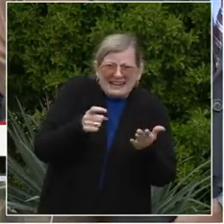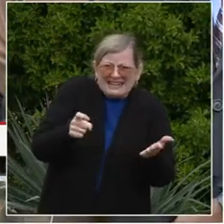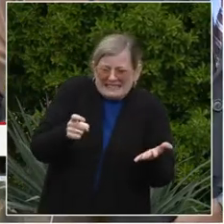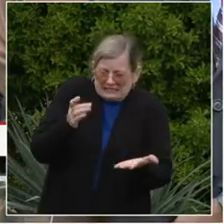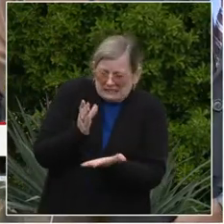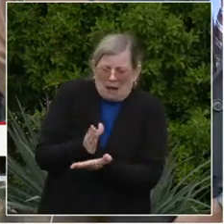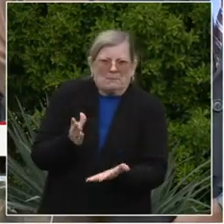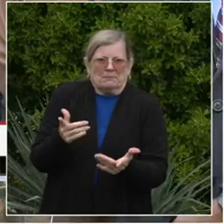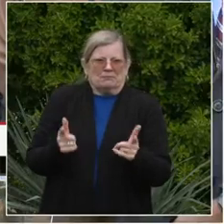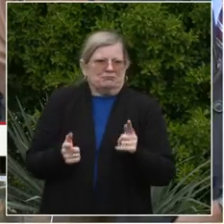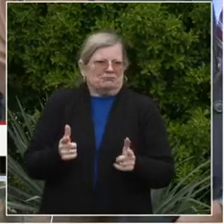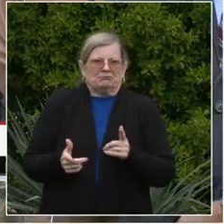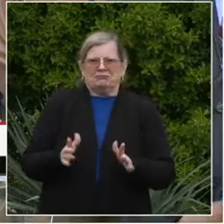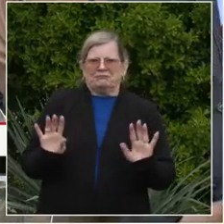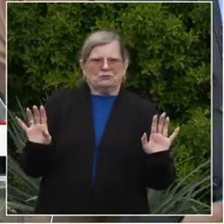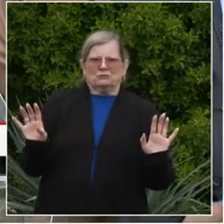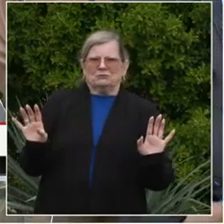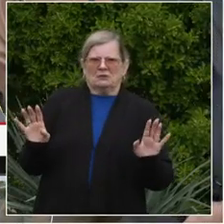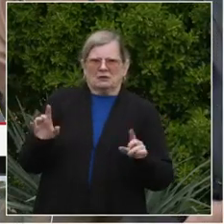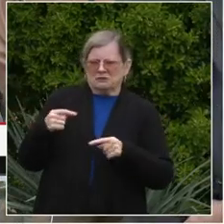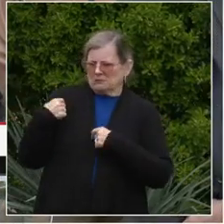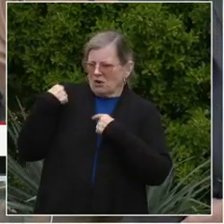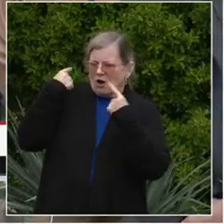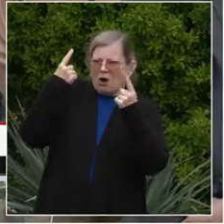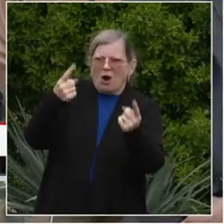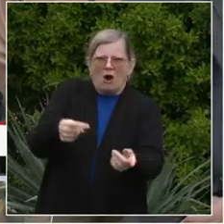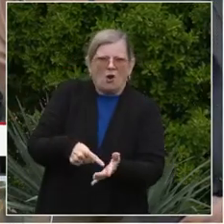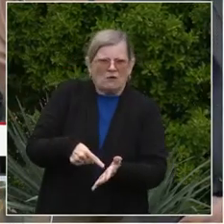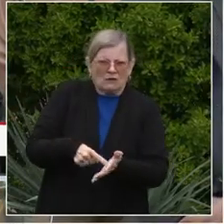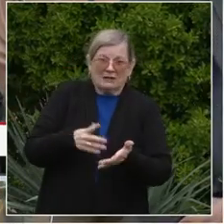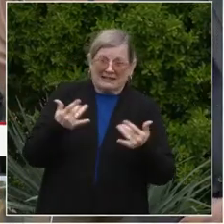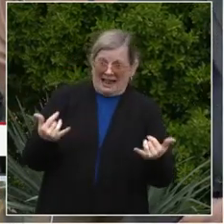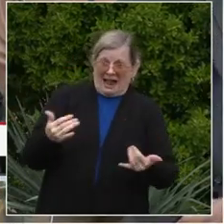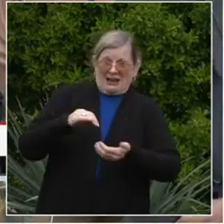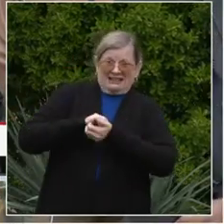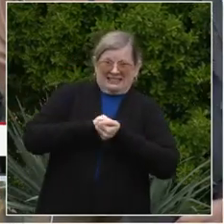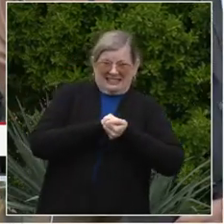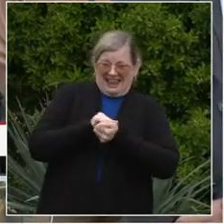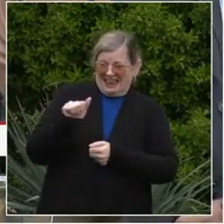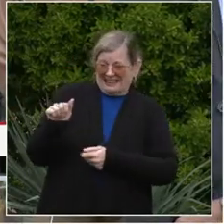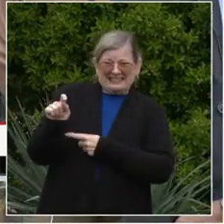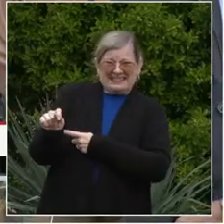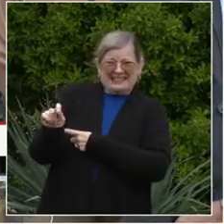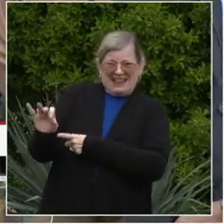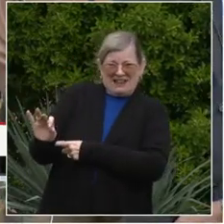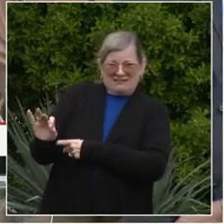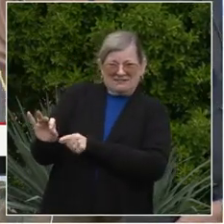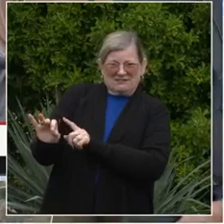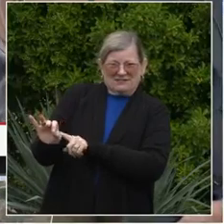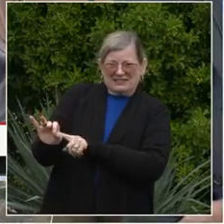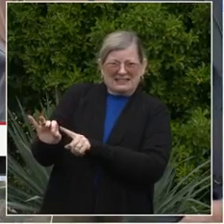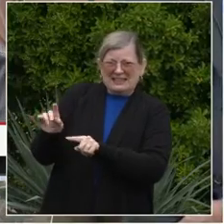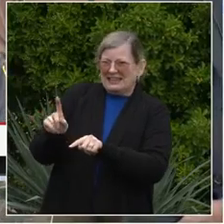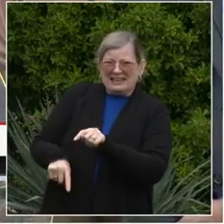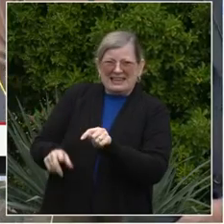have a long-standing partnership with the ATF to investigate the cause of fires. So Charlie Patterson, thank you for your help.